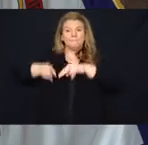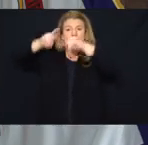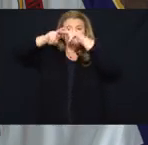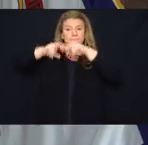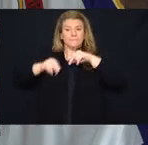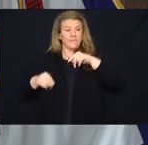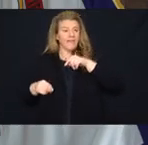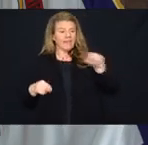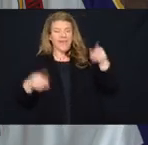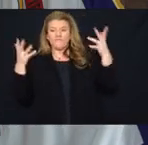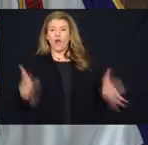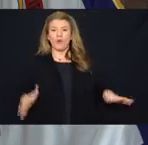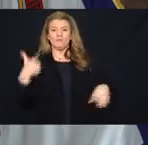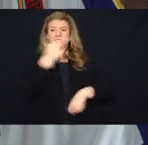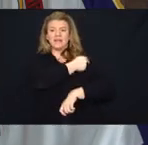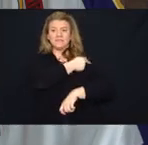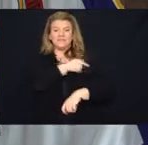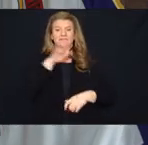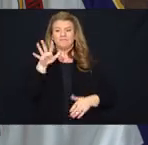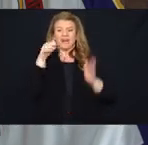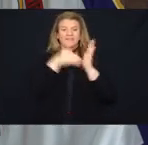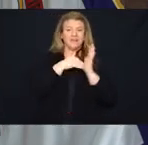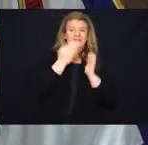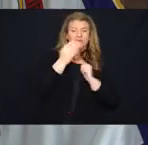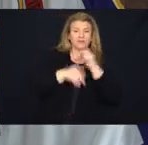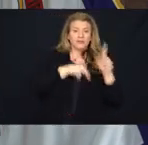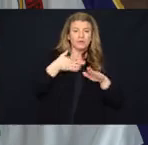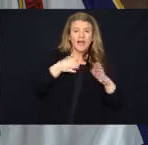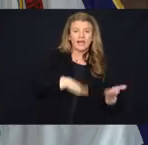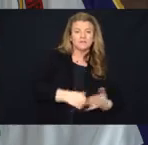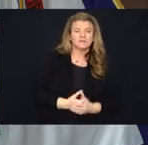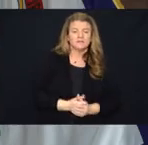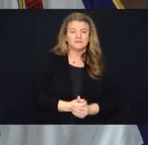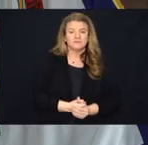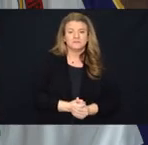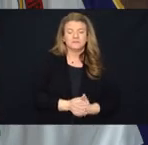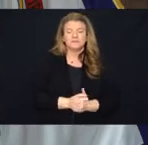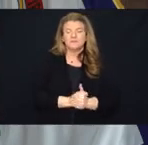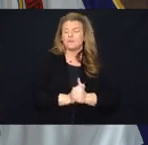already had 5,014 people die.